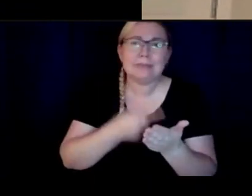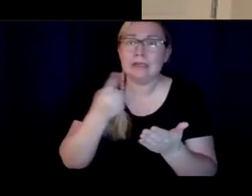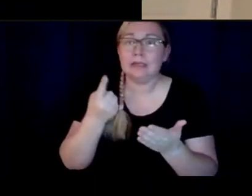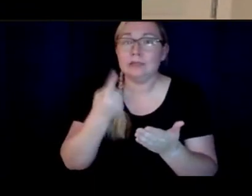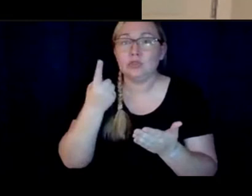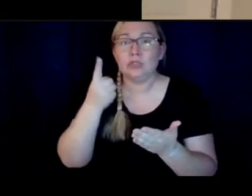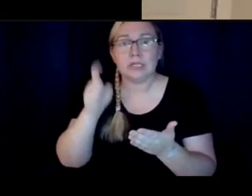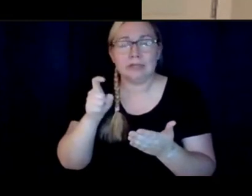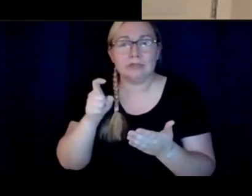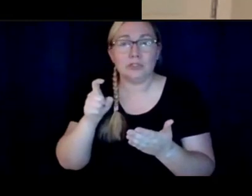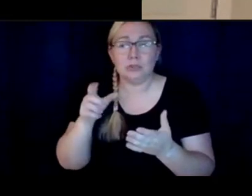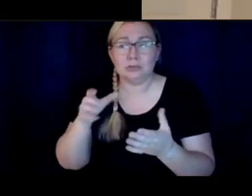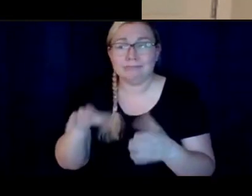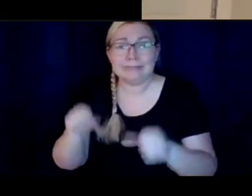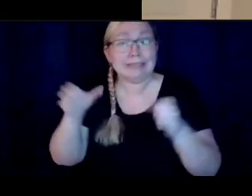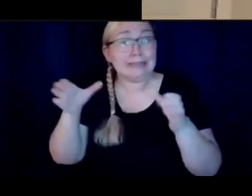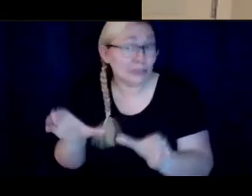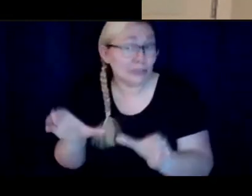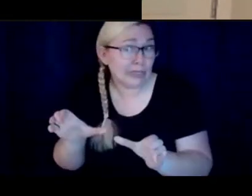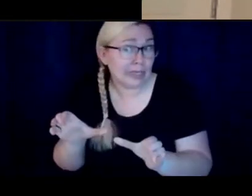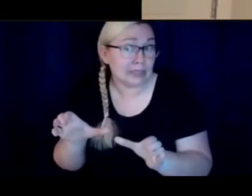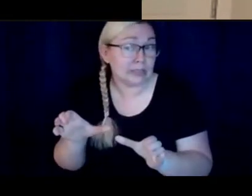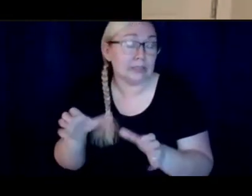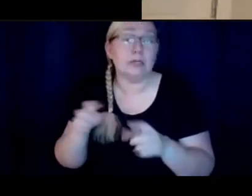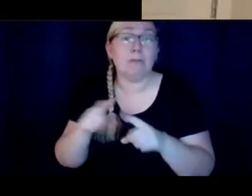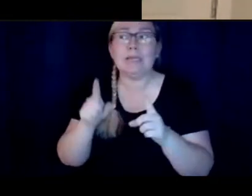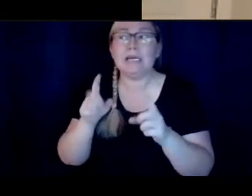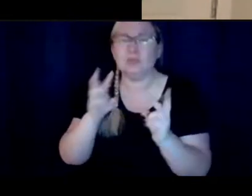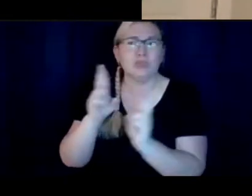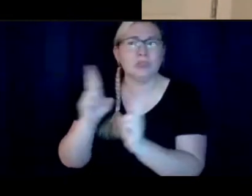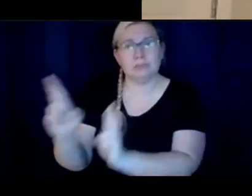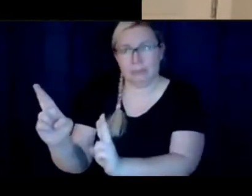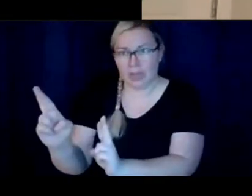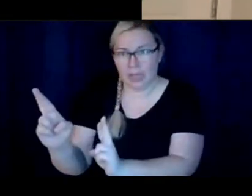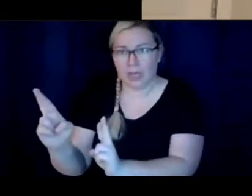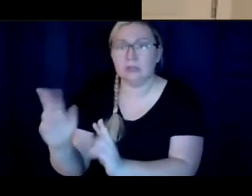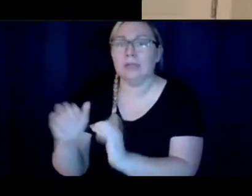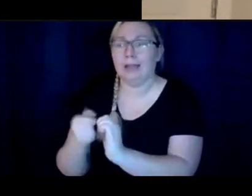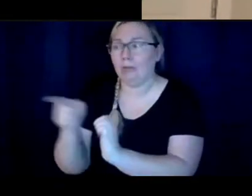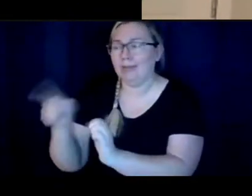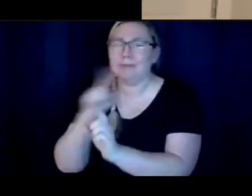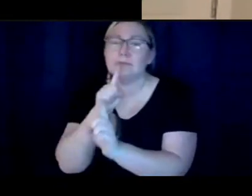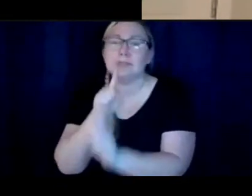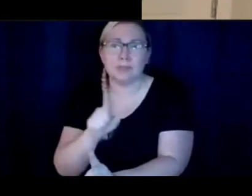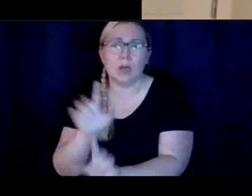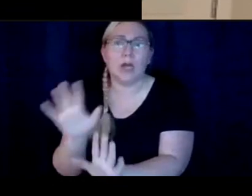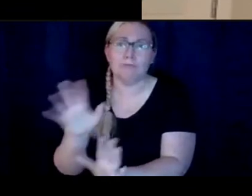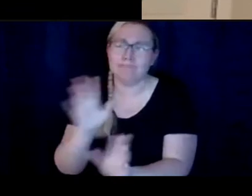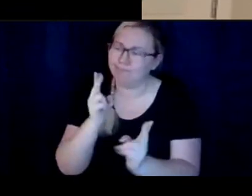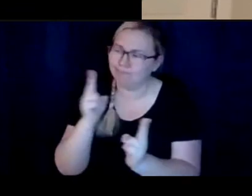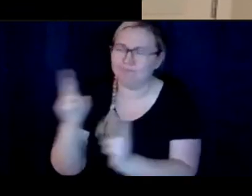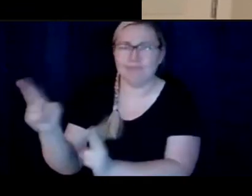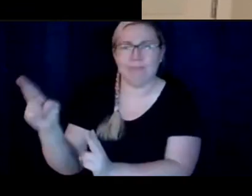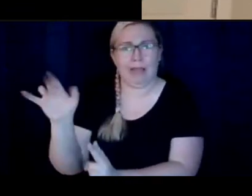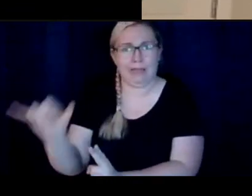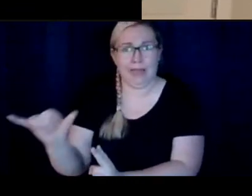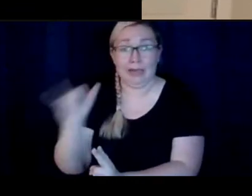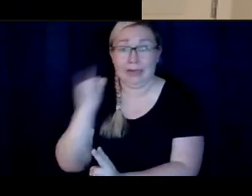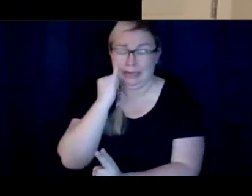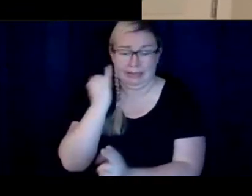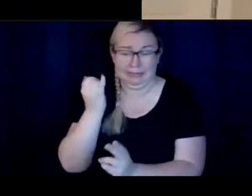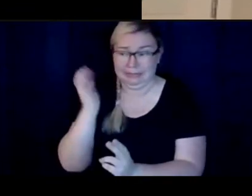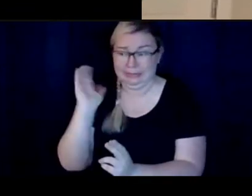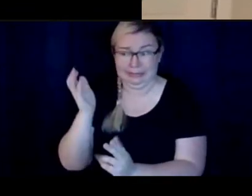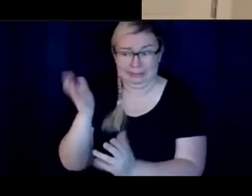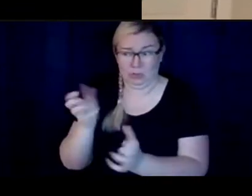sometimes you have to take a chance, but also respect, however, the person responds. Try if it sounds like they don't want to talk